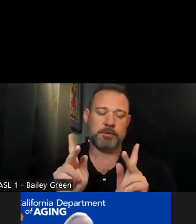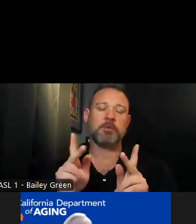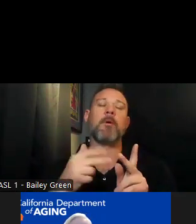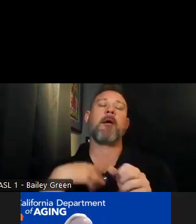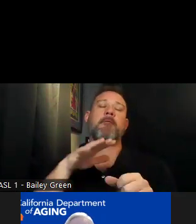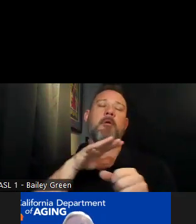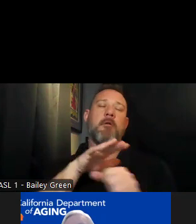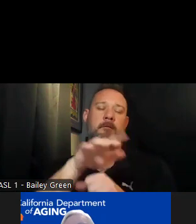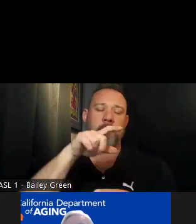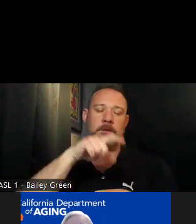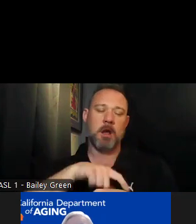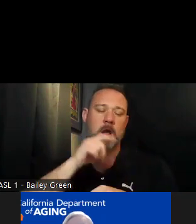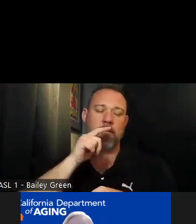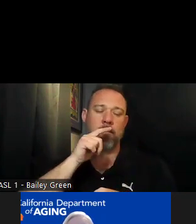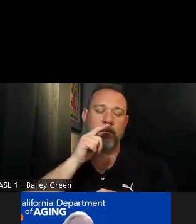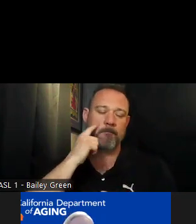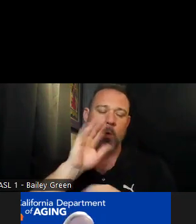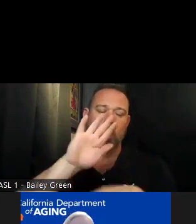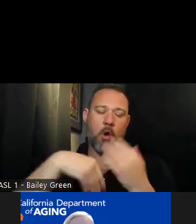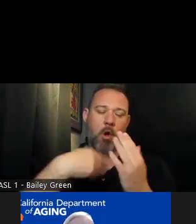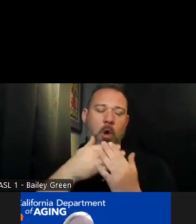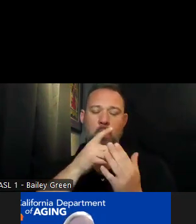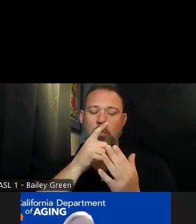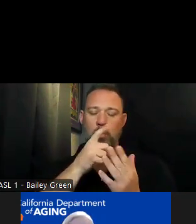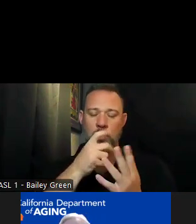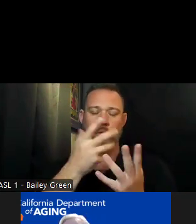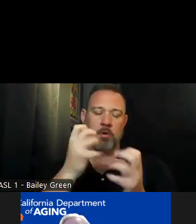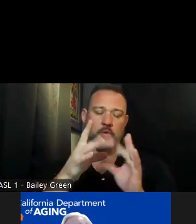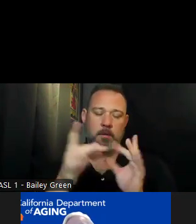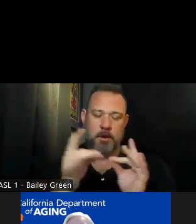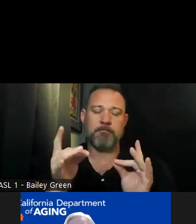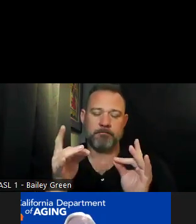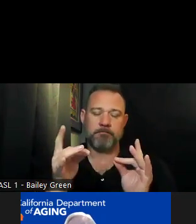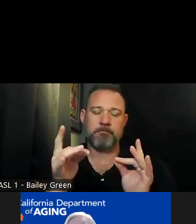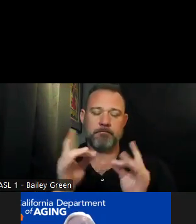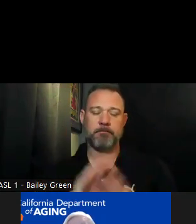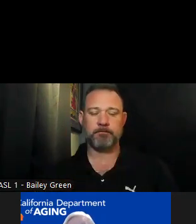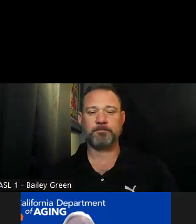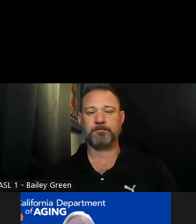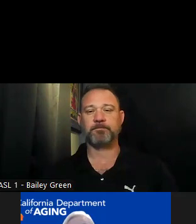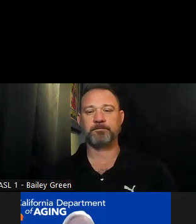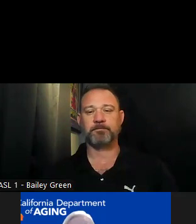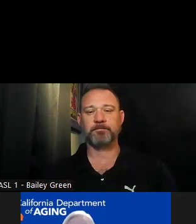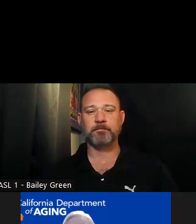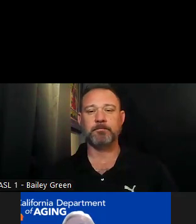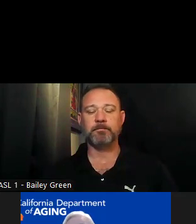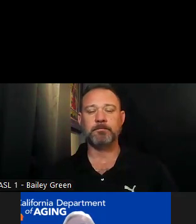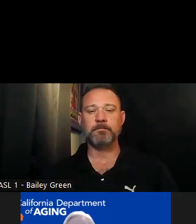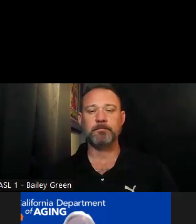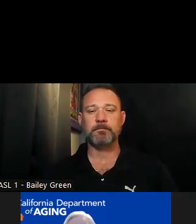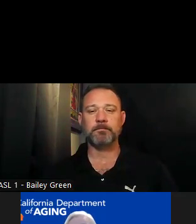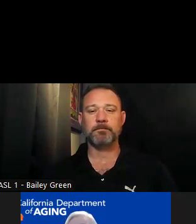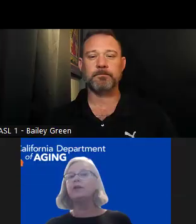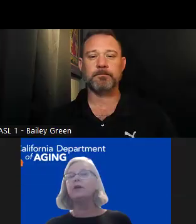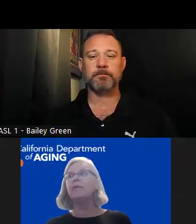time for all participants to give comments. So, and again, anytime you